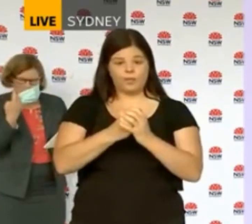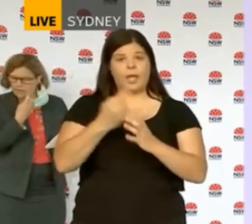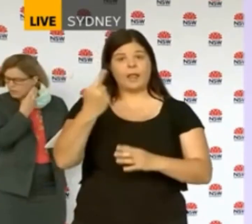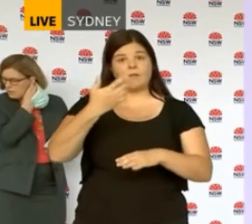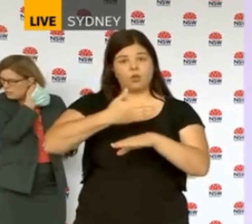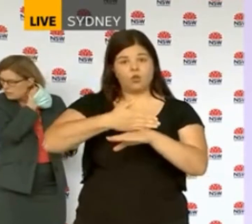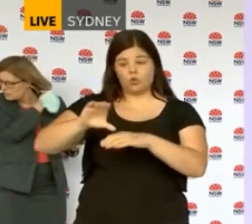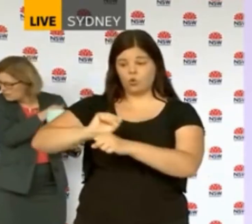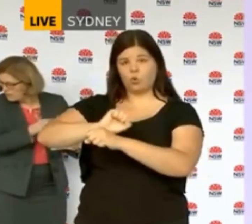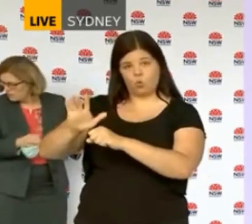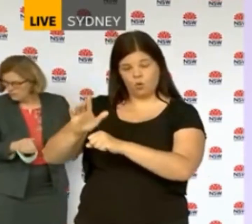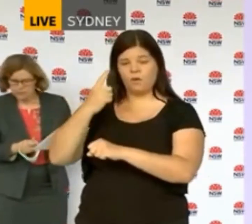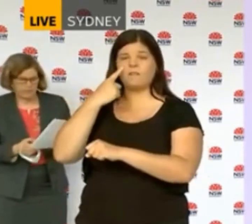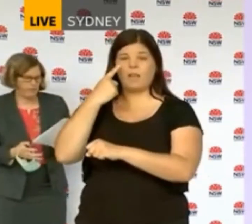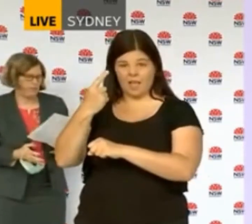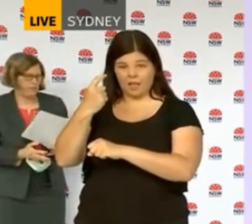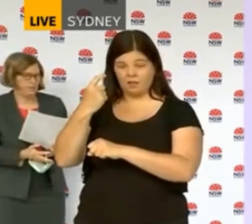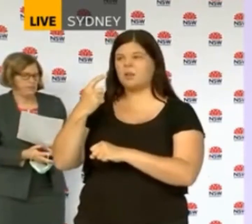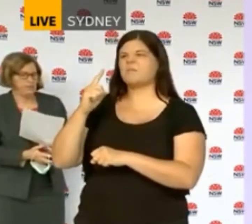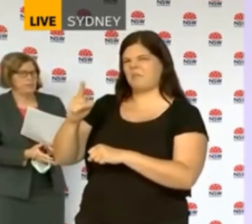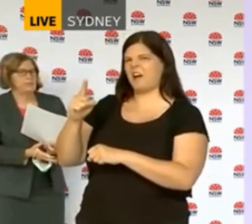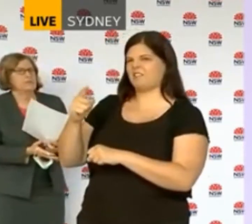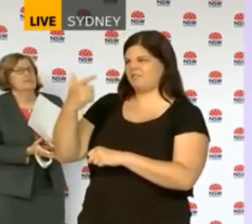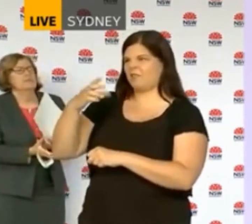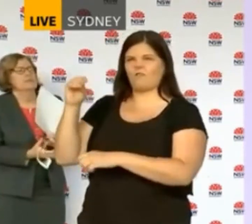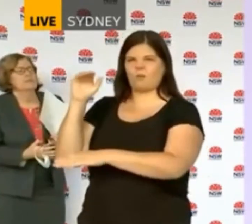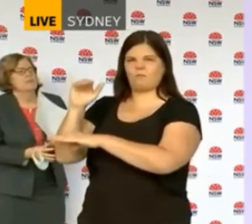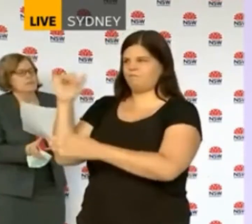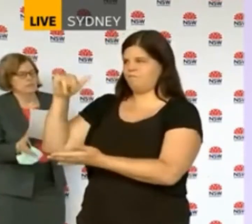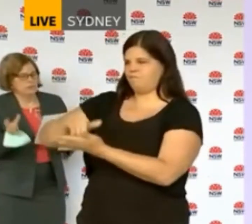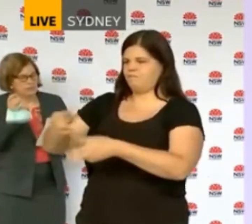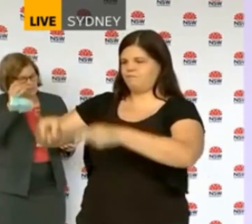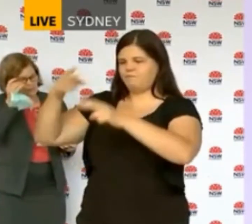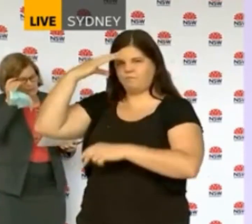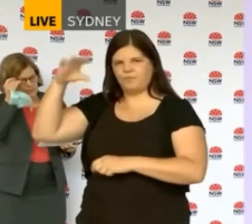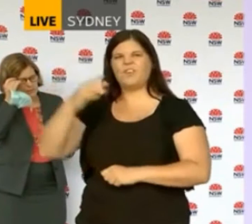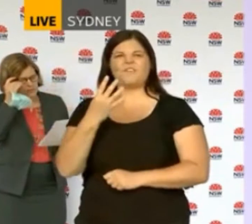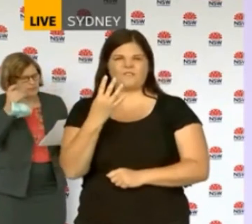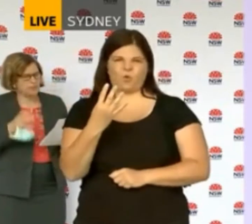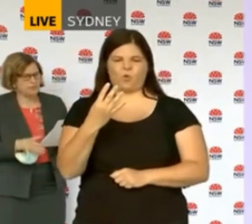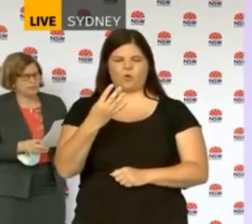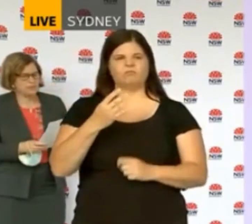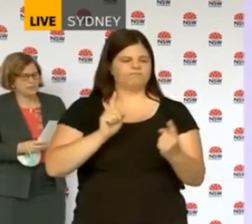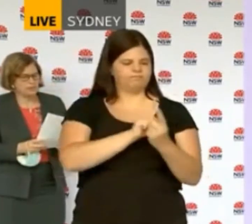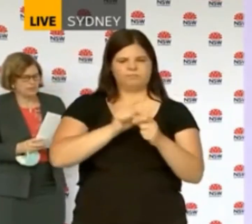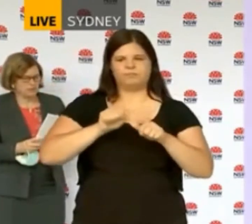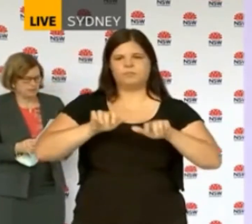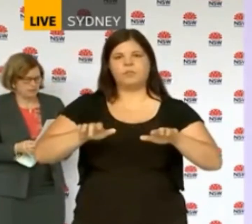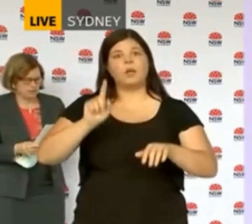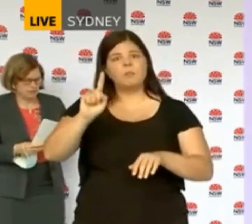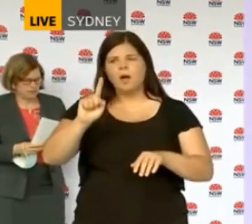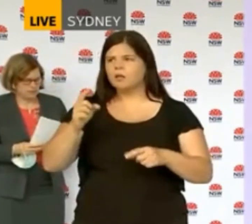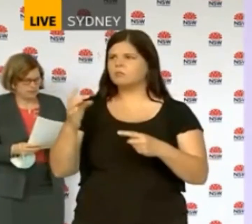up to 8 p.m. last night, 7 overseas and 4 locally acquired. Of course, the breaking news this morning is